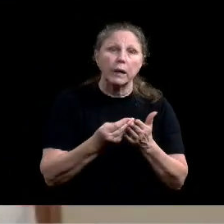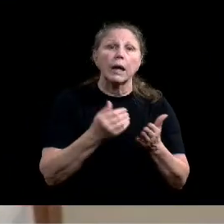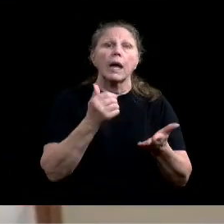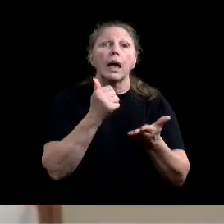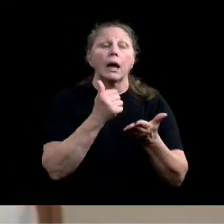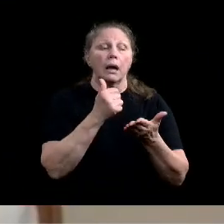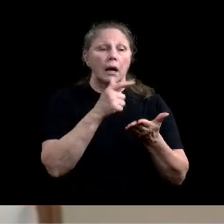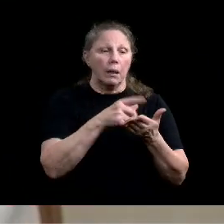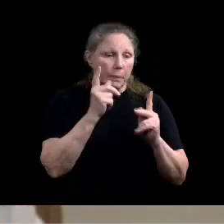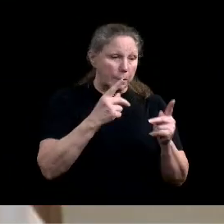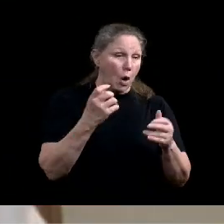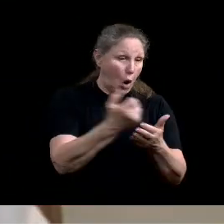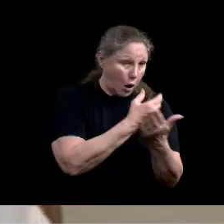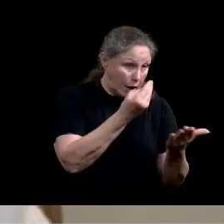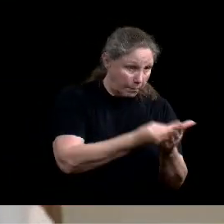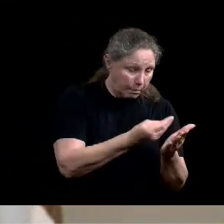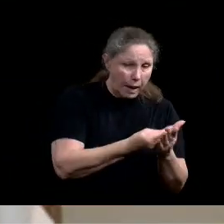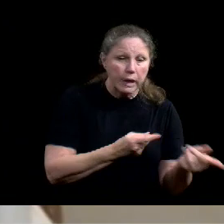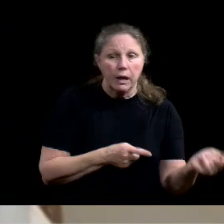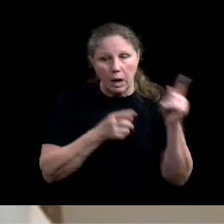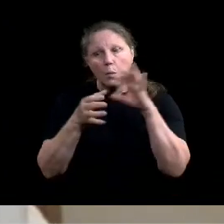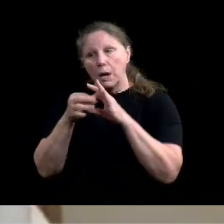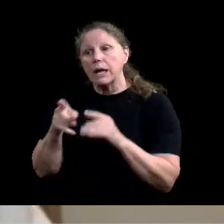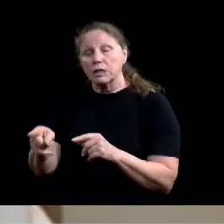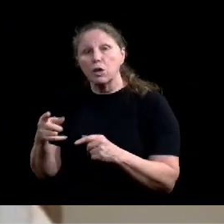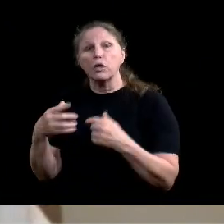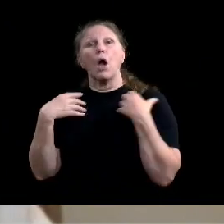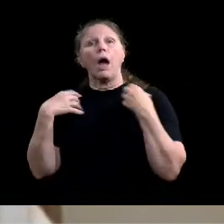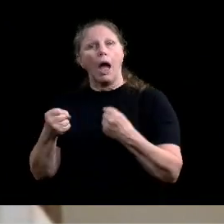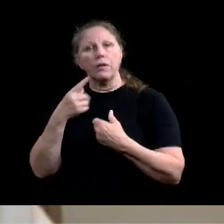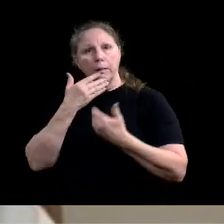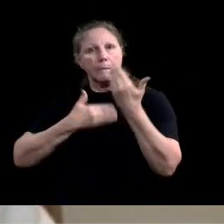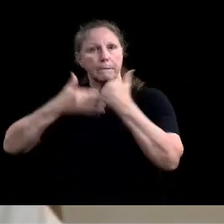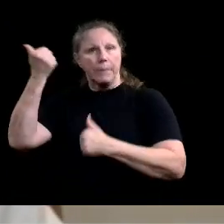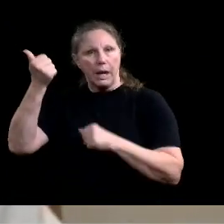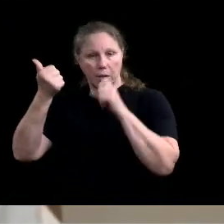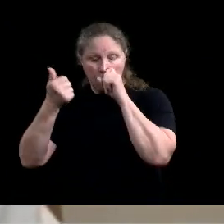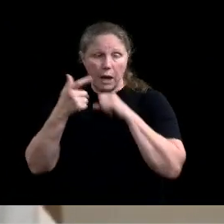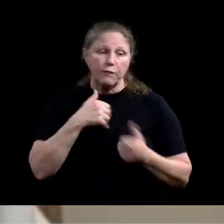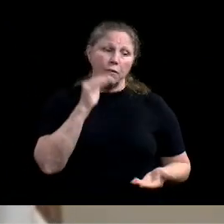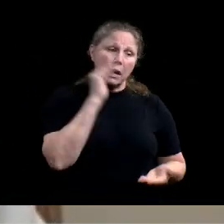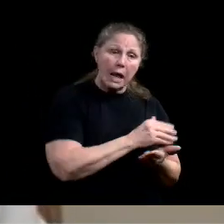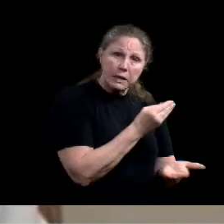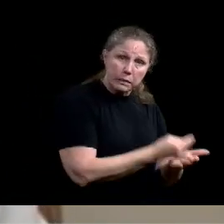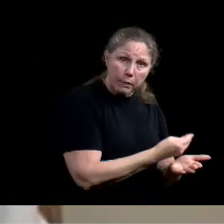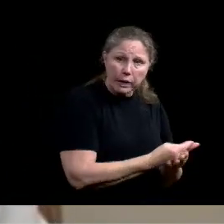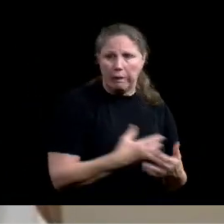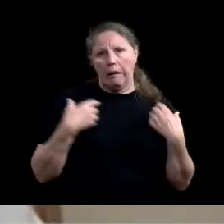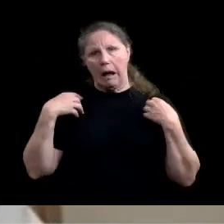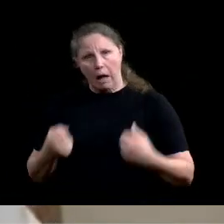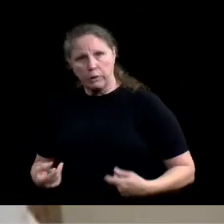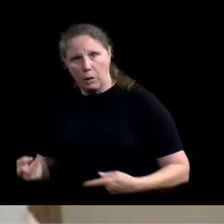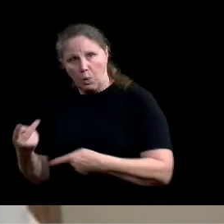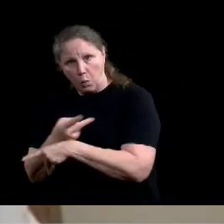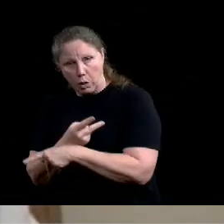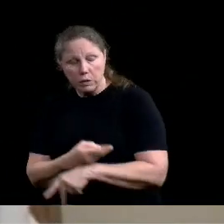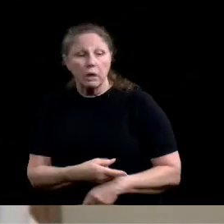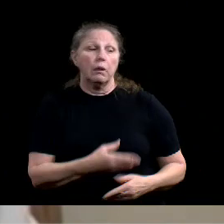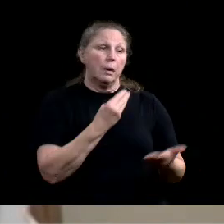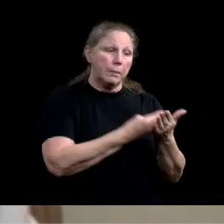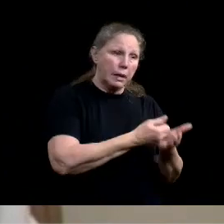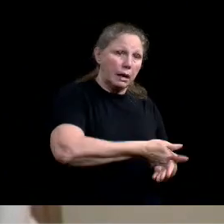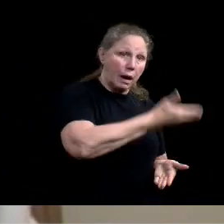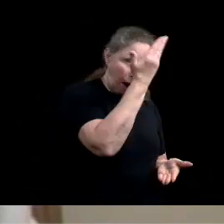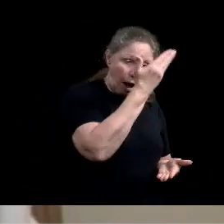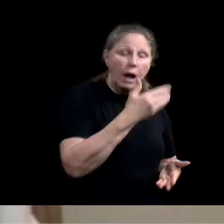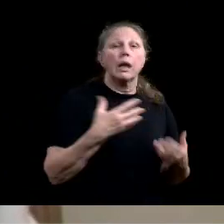short-term health needs and we have long-term health needs, and those long-term health needs we recognize are impacted